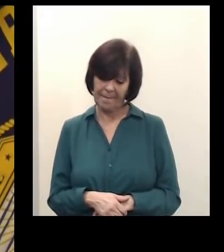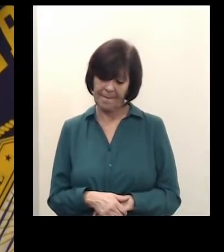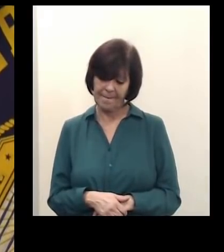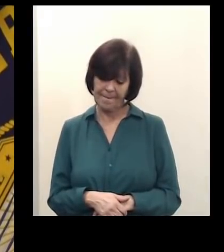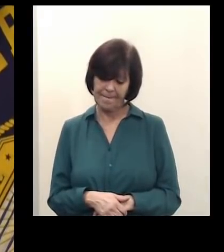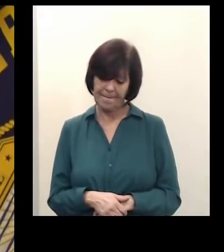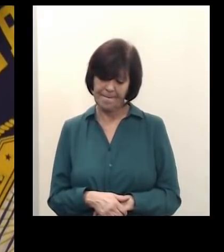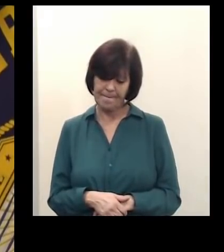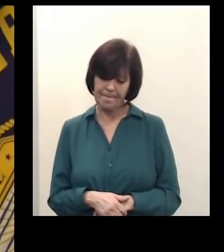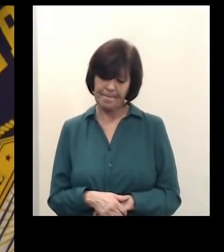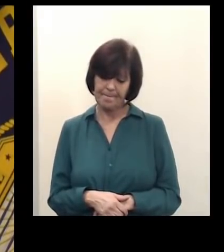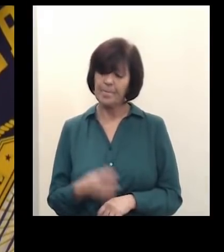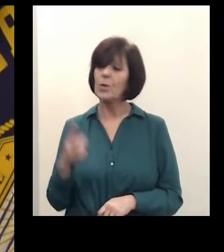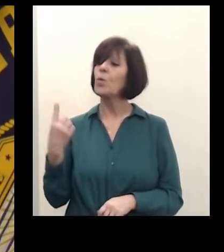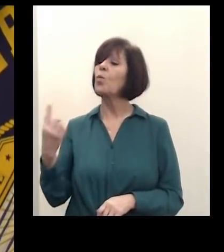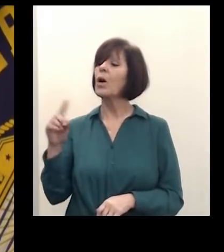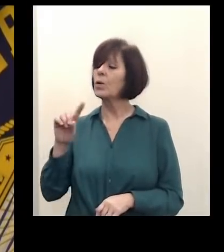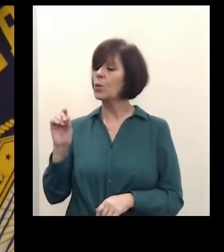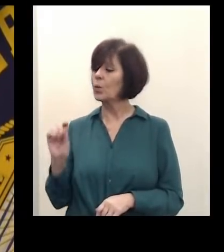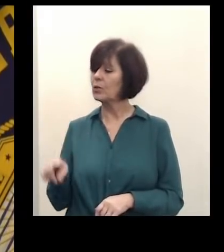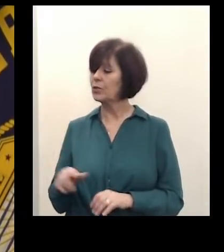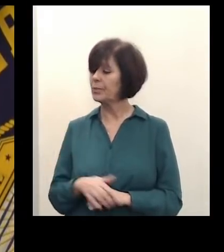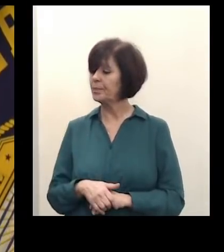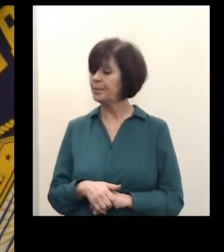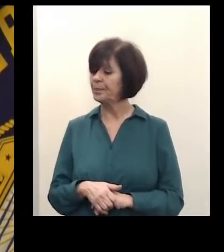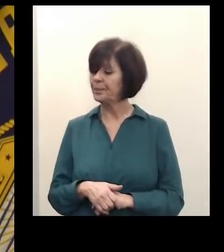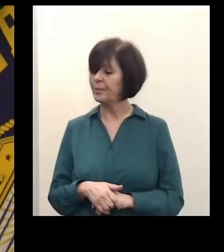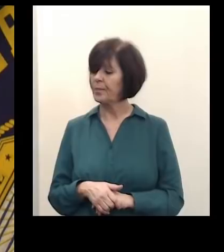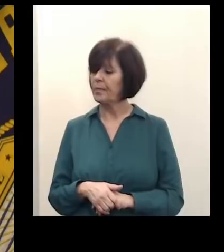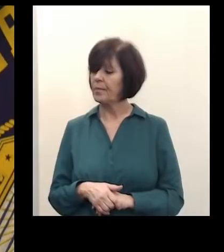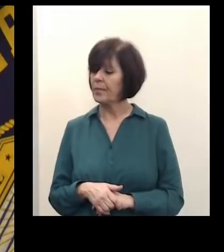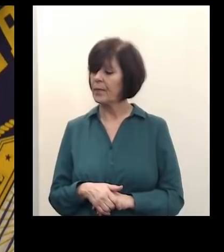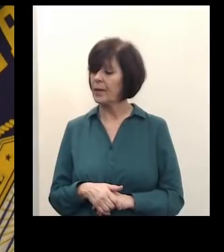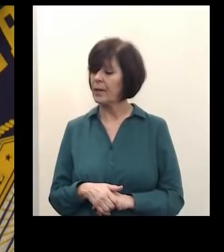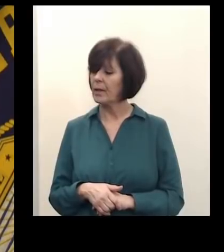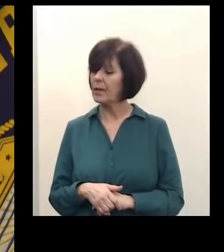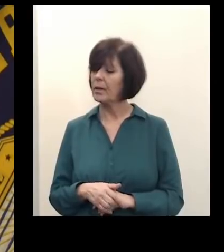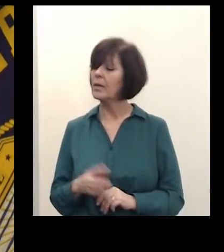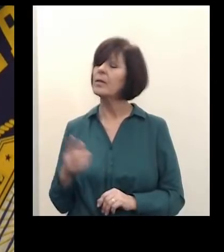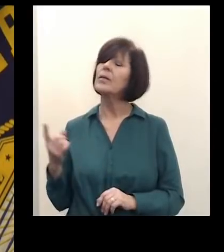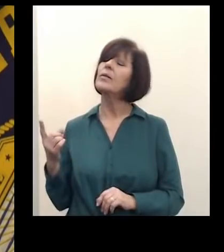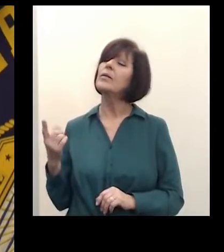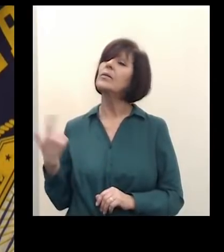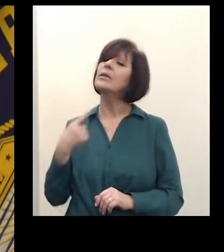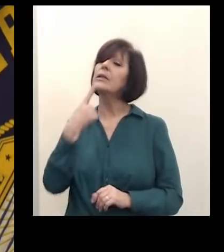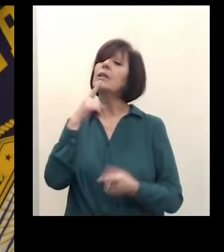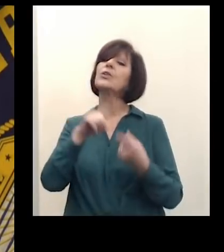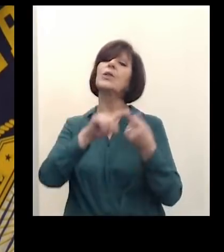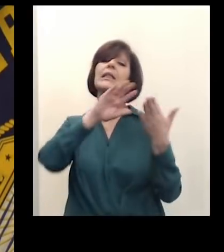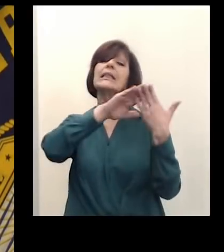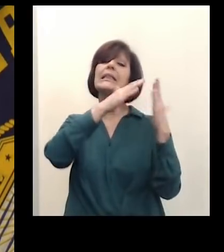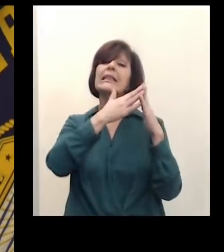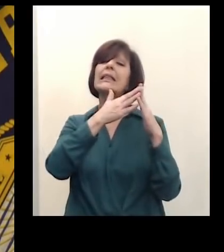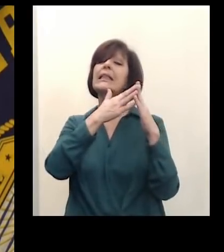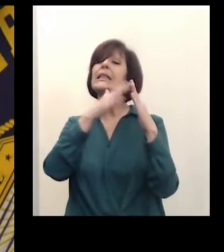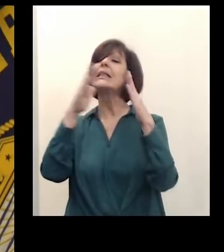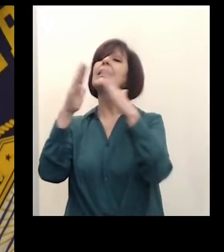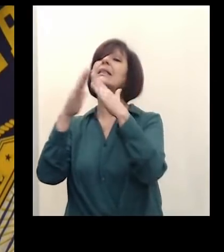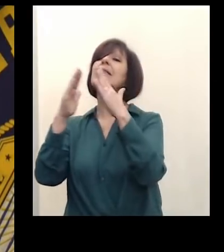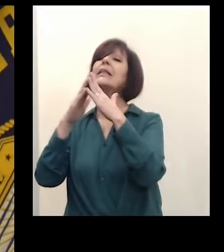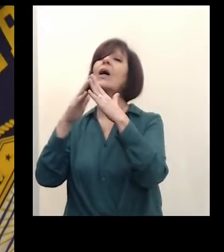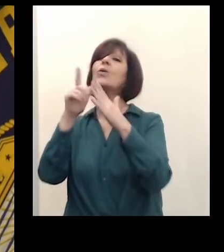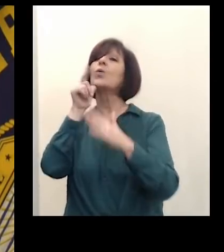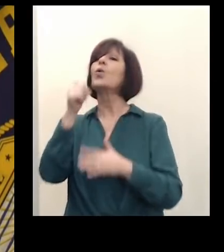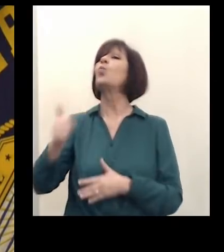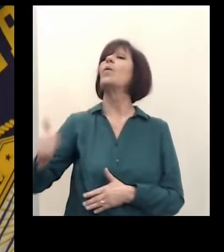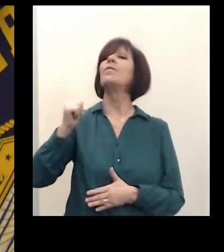Yes, I have one question. My second one was already asked earlier. So what do you have to say to the city and town officials within the county for opposing to implement mask